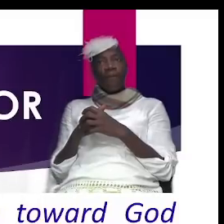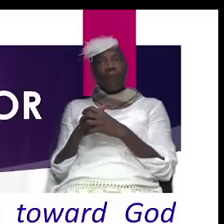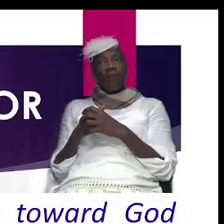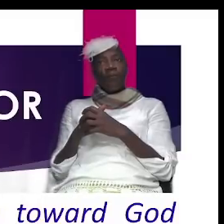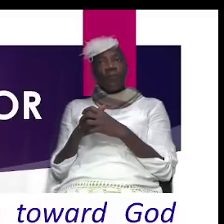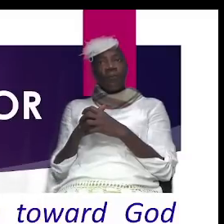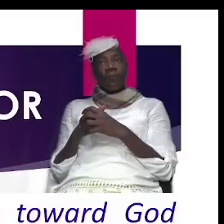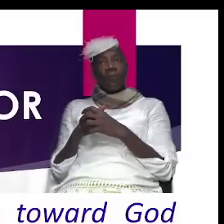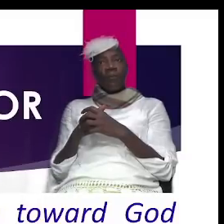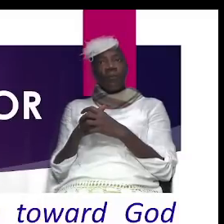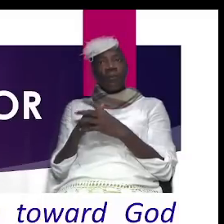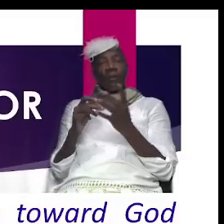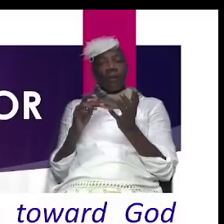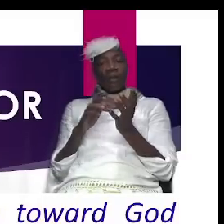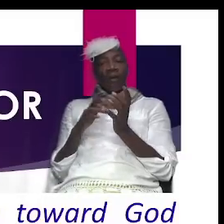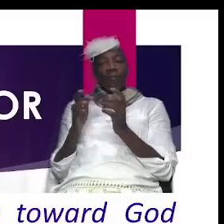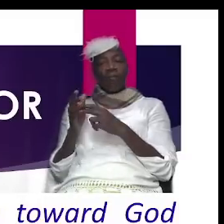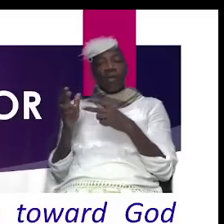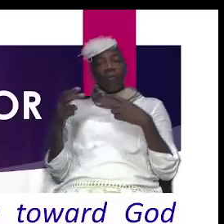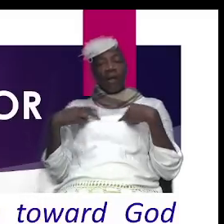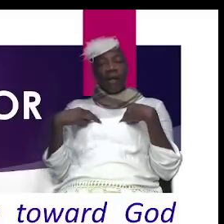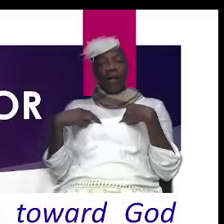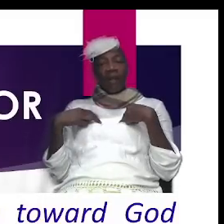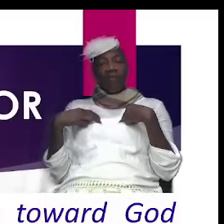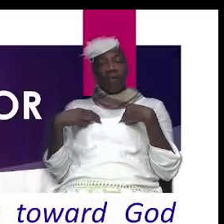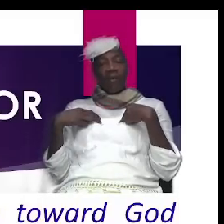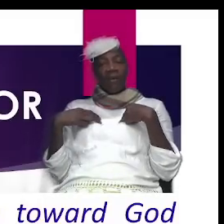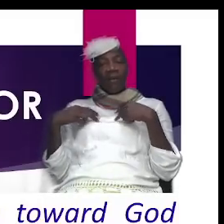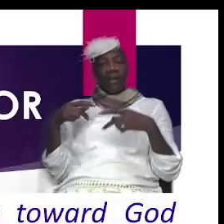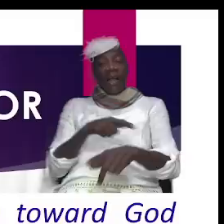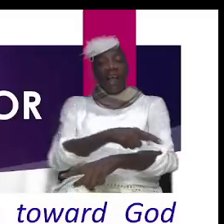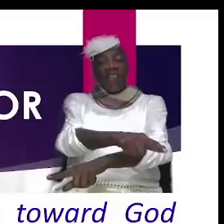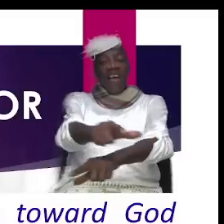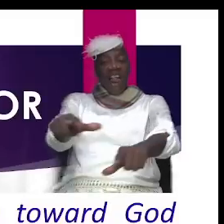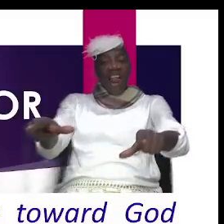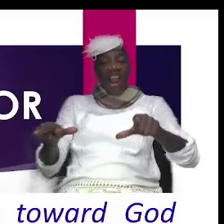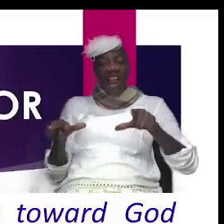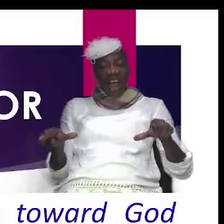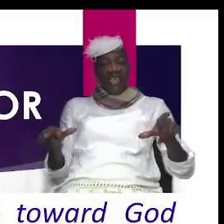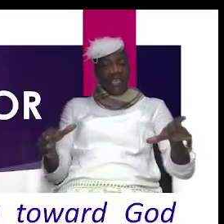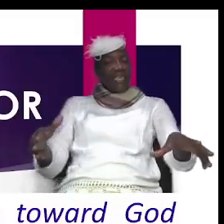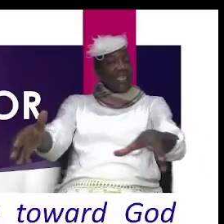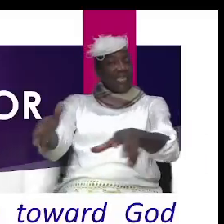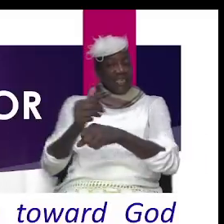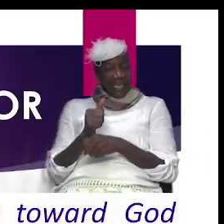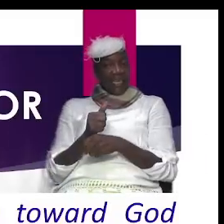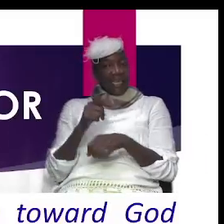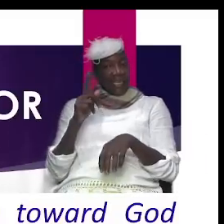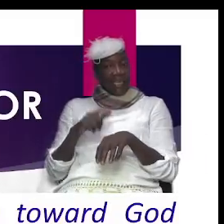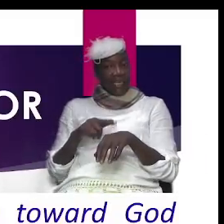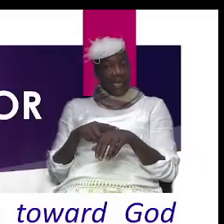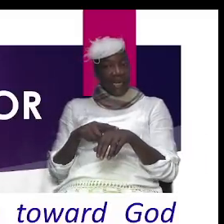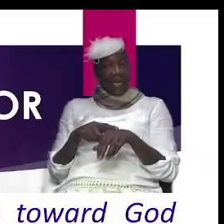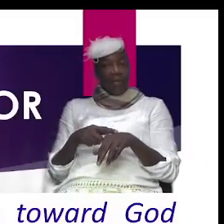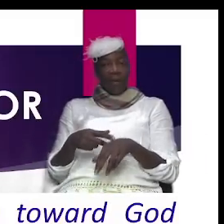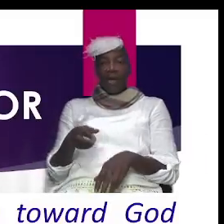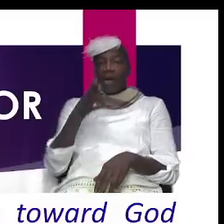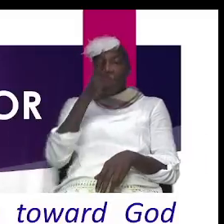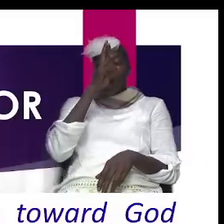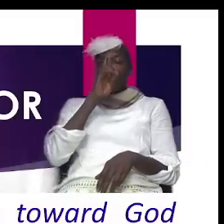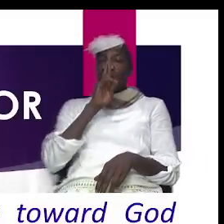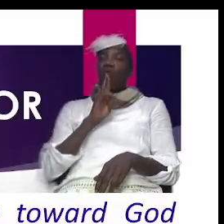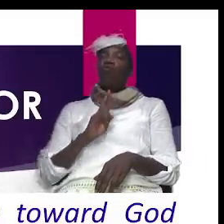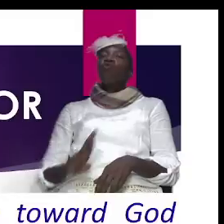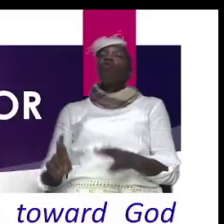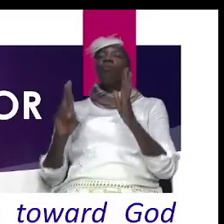had their land taken away. At the time, you know, it was a time of the Roman rule,